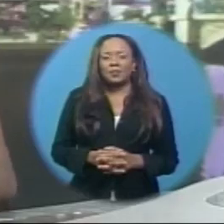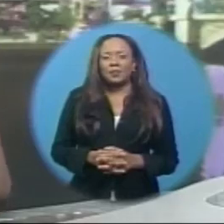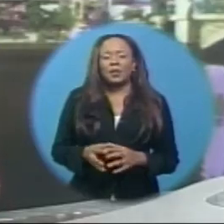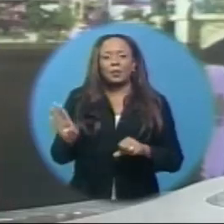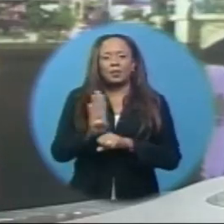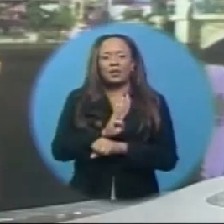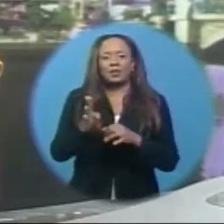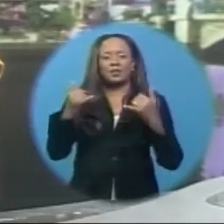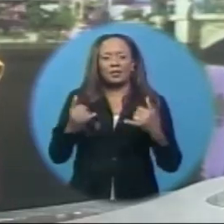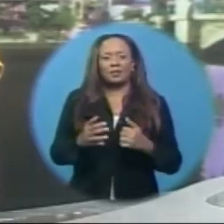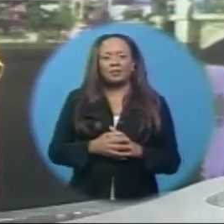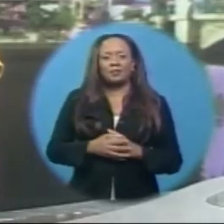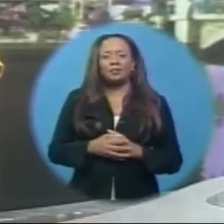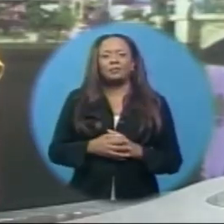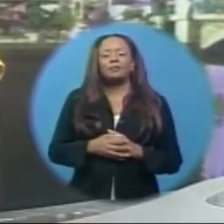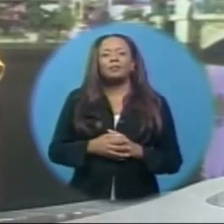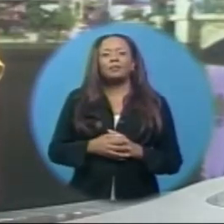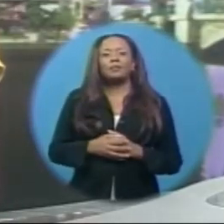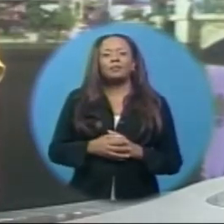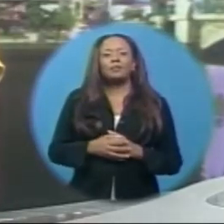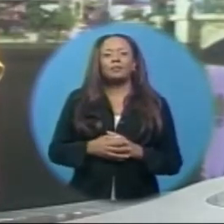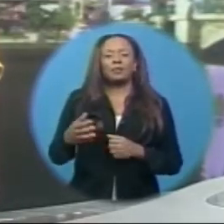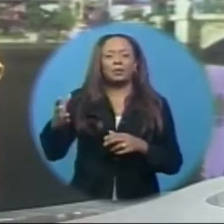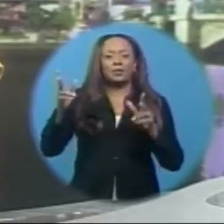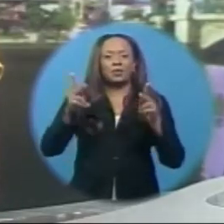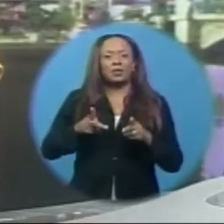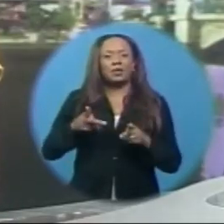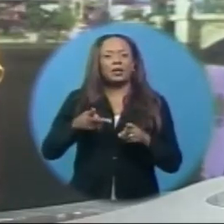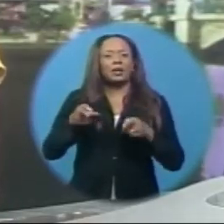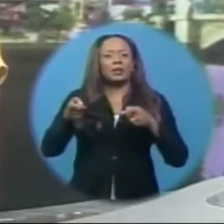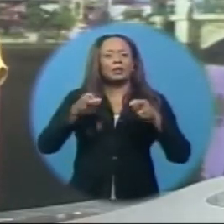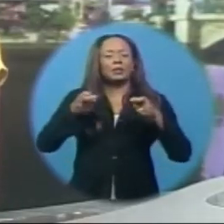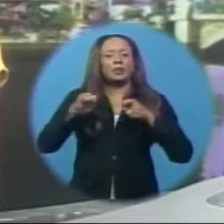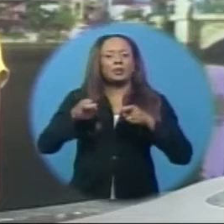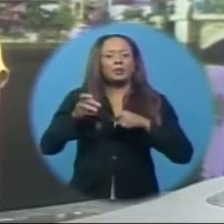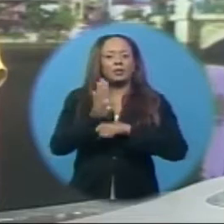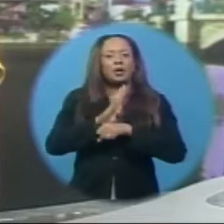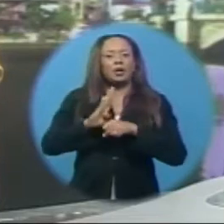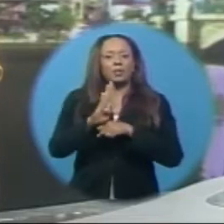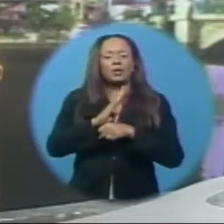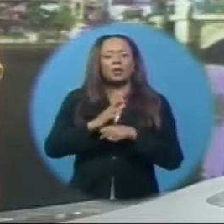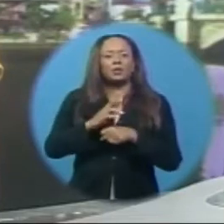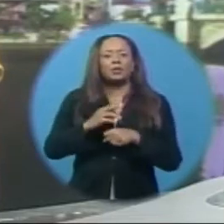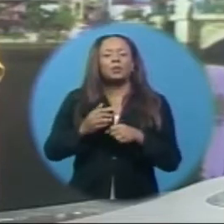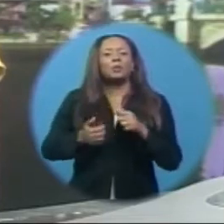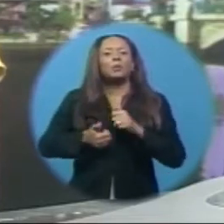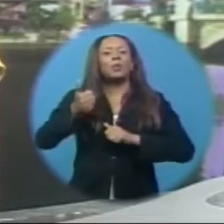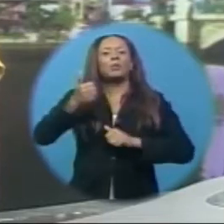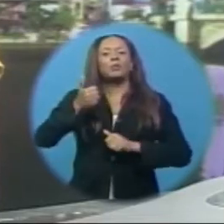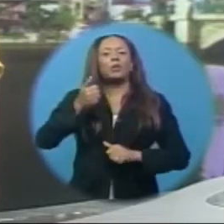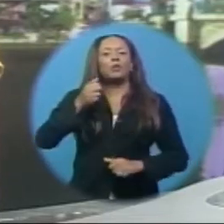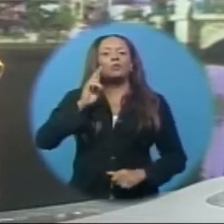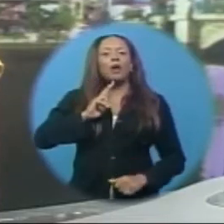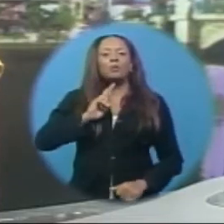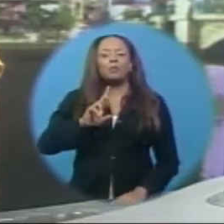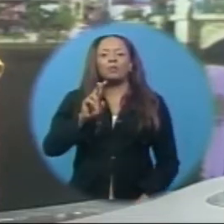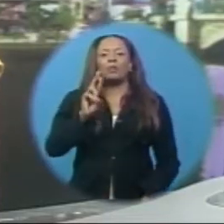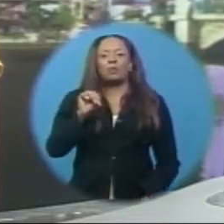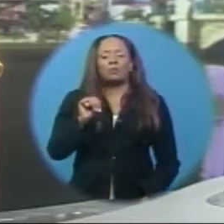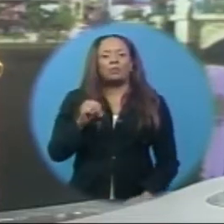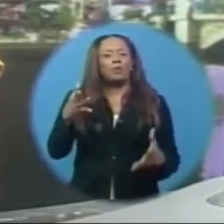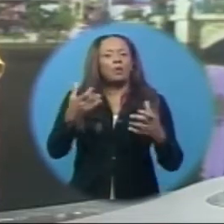On the business report tonight, we hear that the head of the island's leading rum producer is making a plea for government to ensure the survival of the